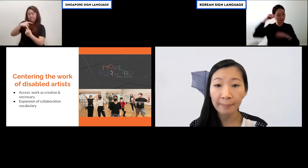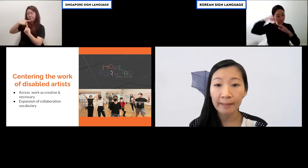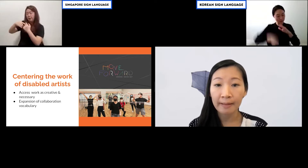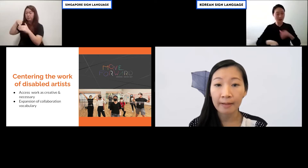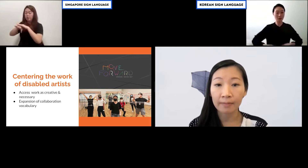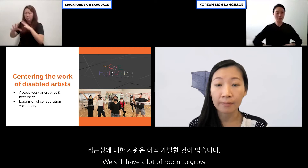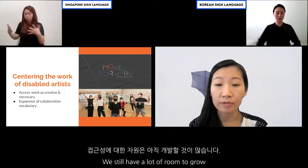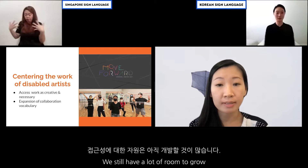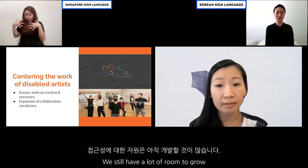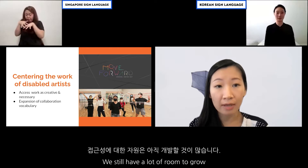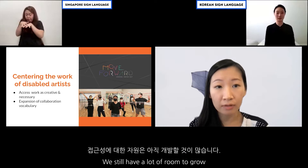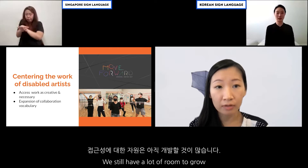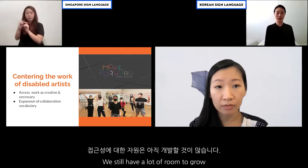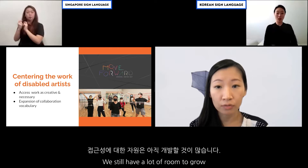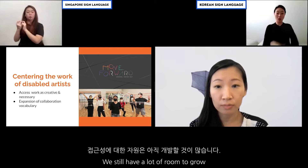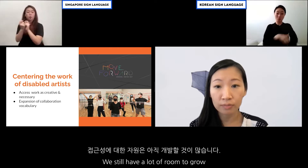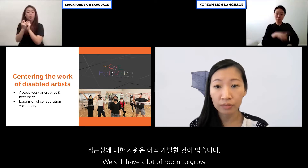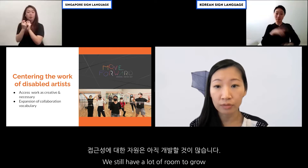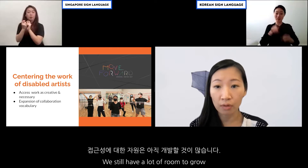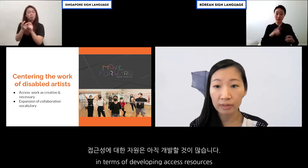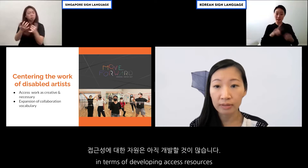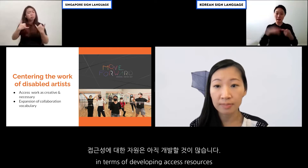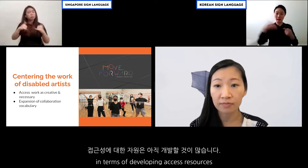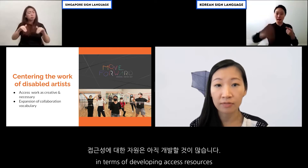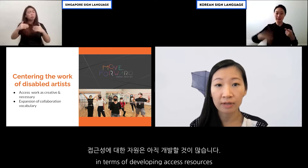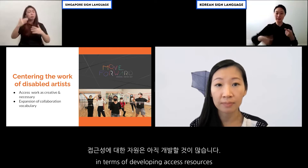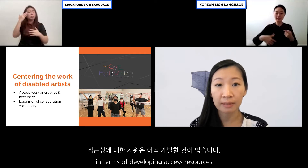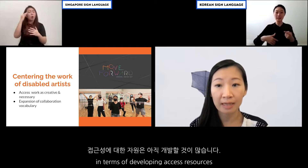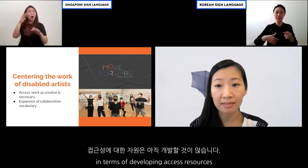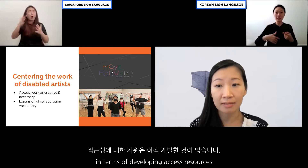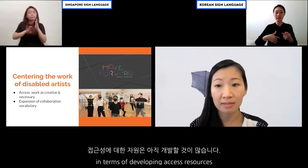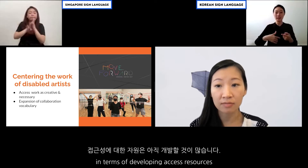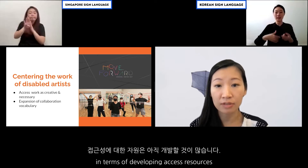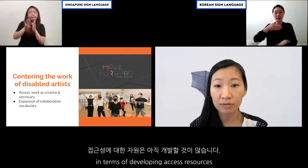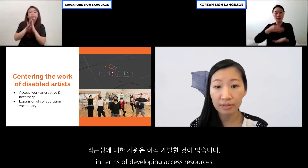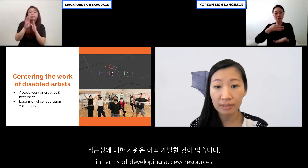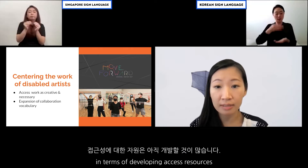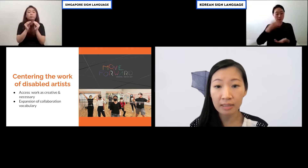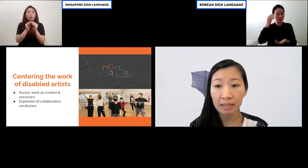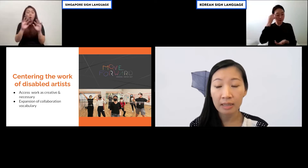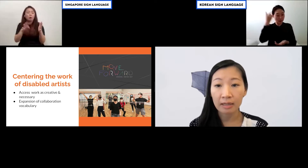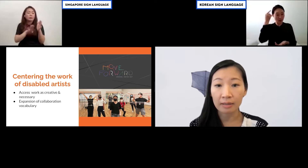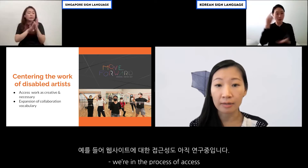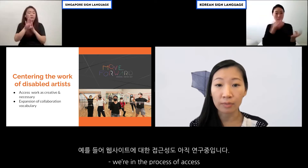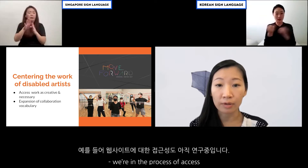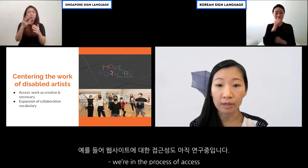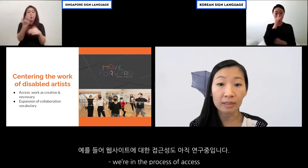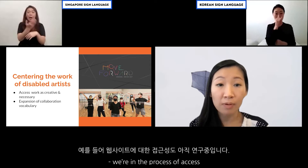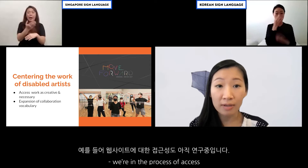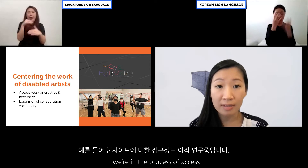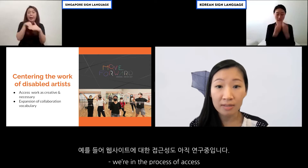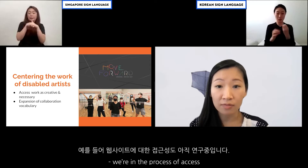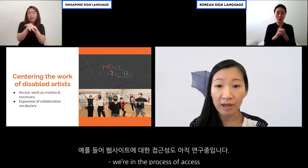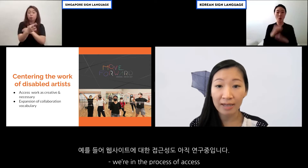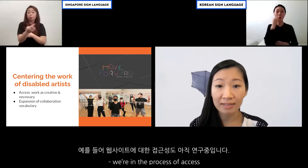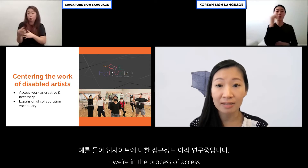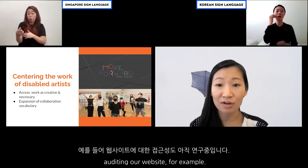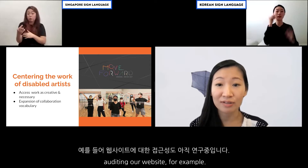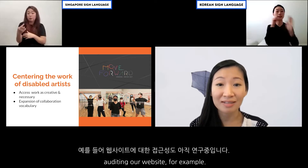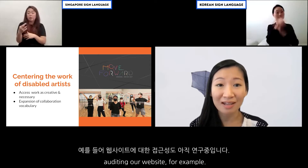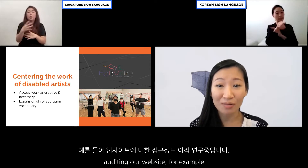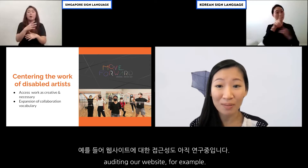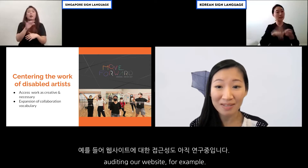making. We still have a lot of room to grow in terms of developing access resources. We're in the process of